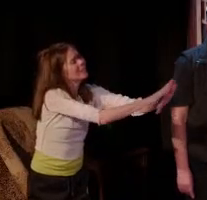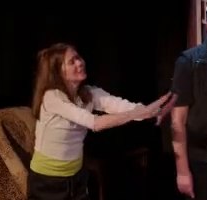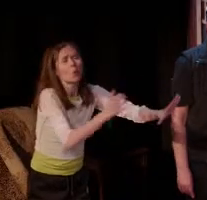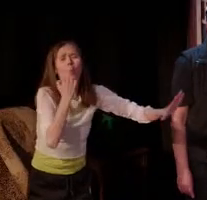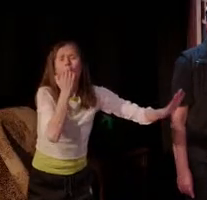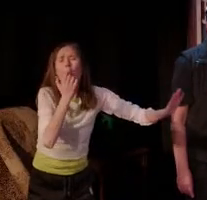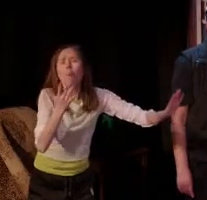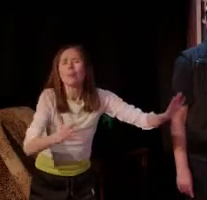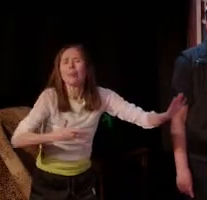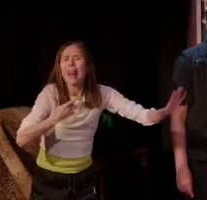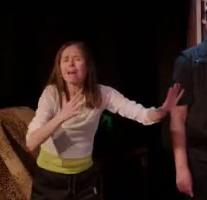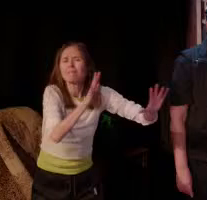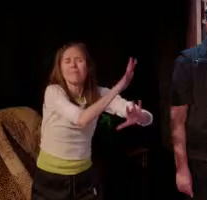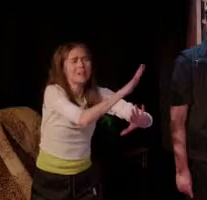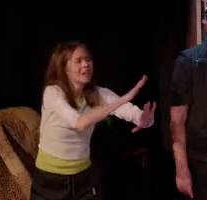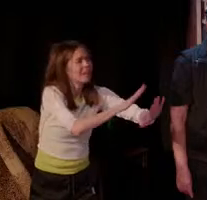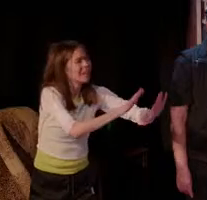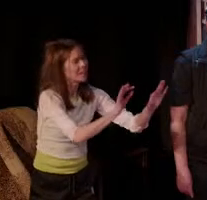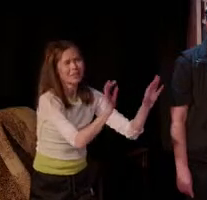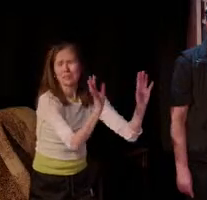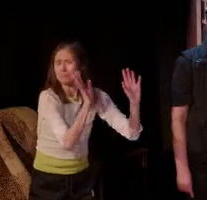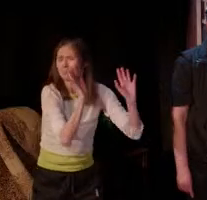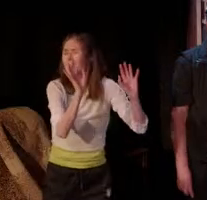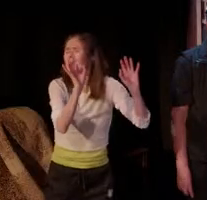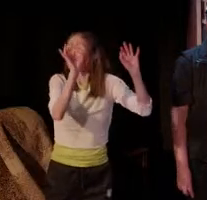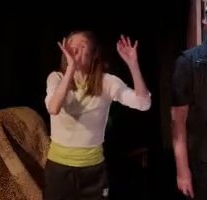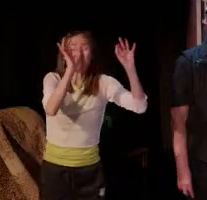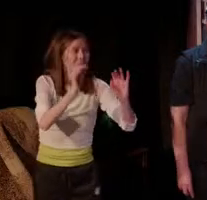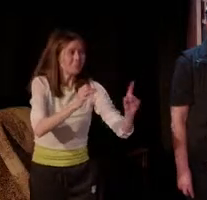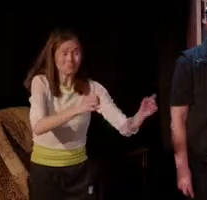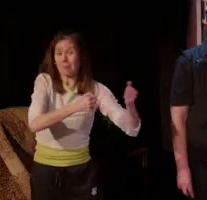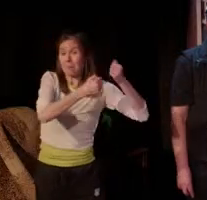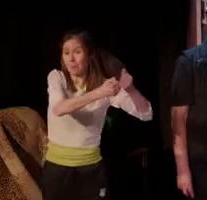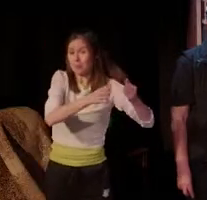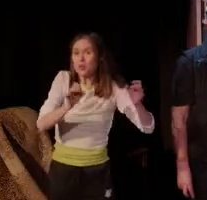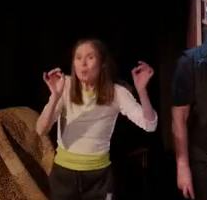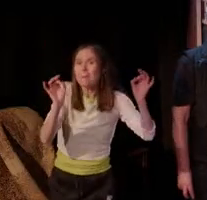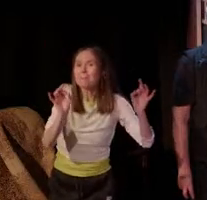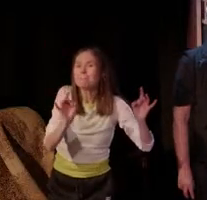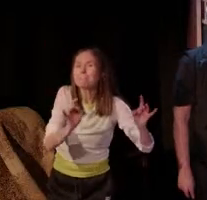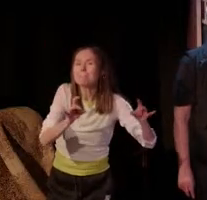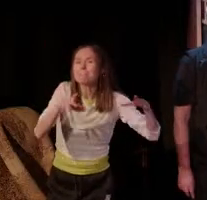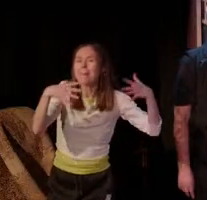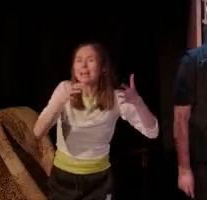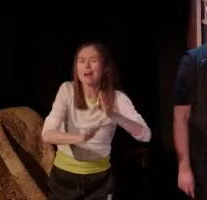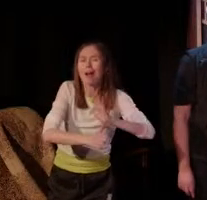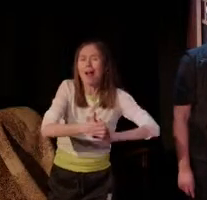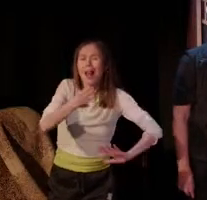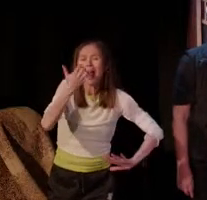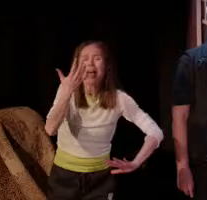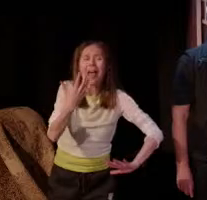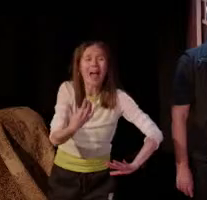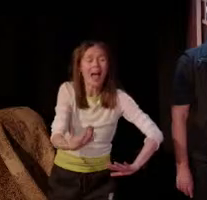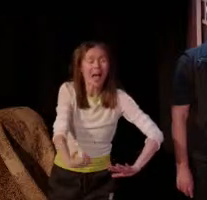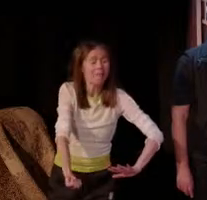Perfect art. There's magic in your perfection that conjures my evils to